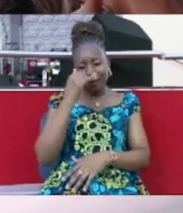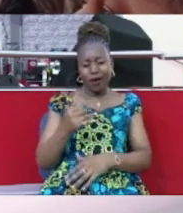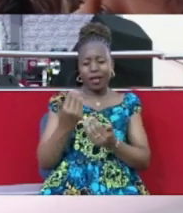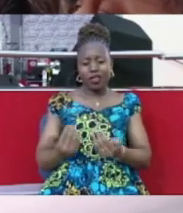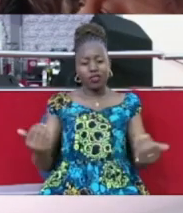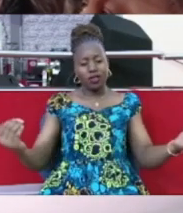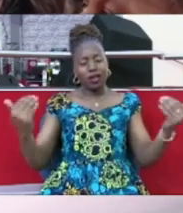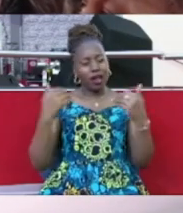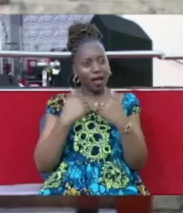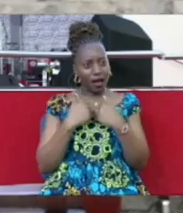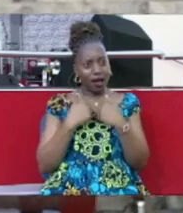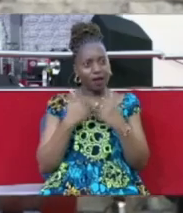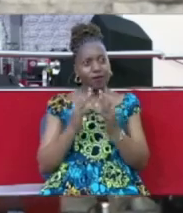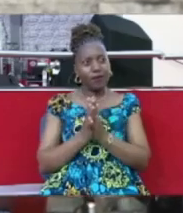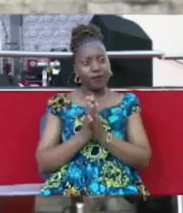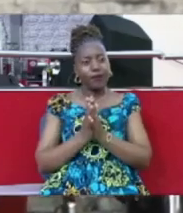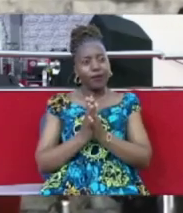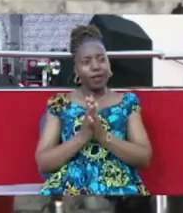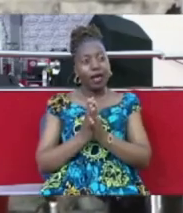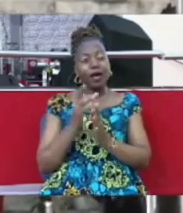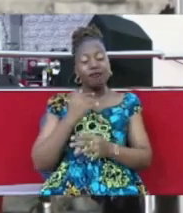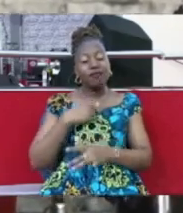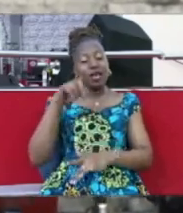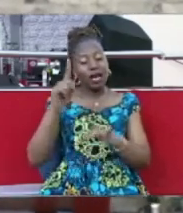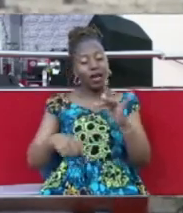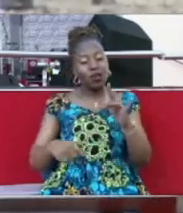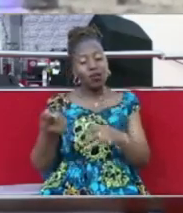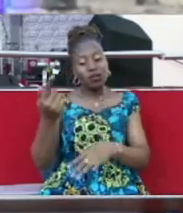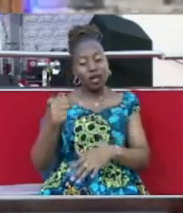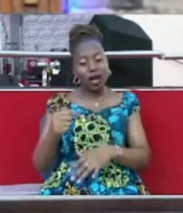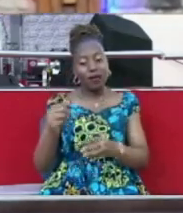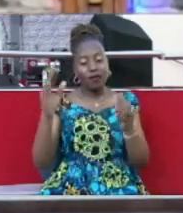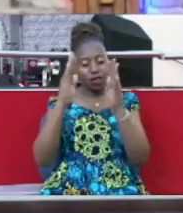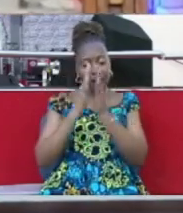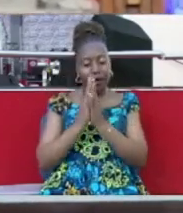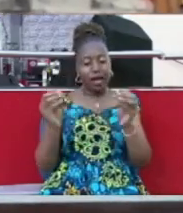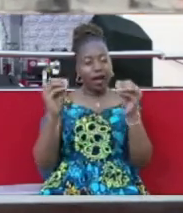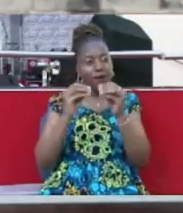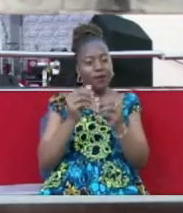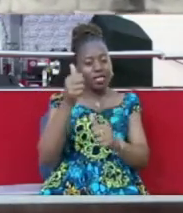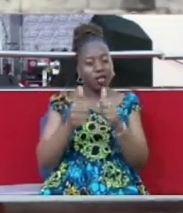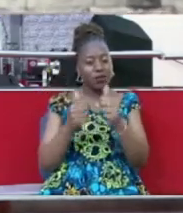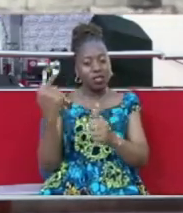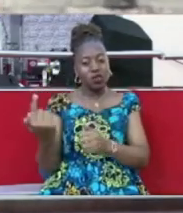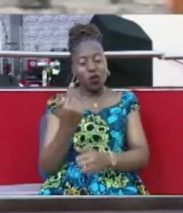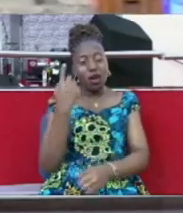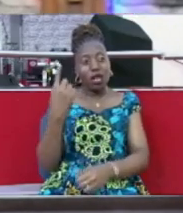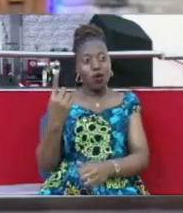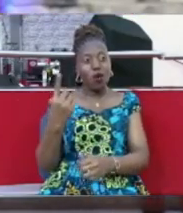children. Siwezi kuja kwa sababu niko na watoto. I cannot come to that prayer meeting which is only an hour on